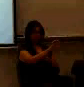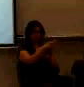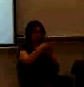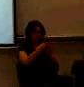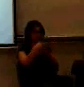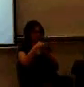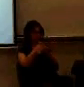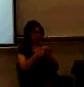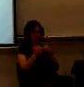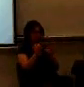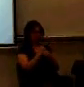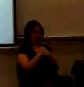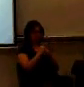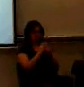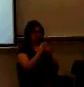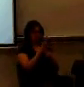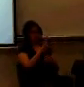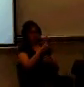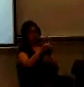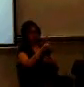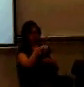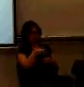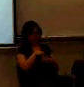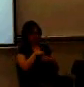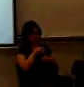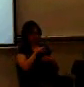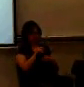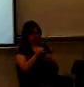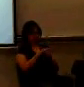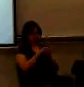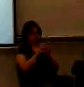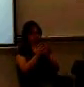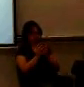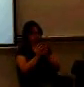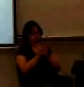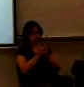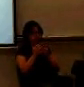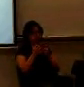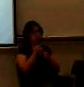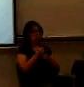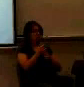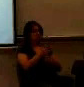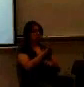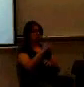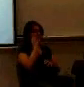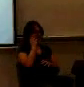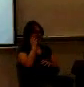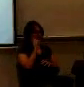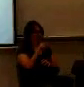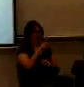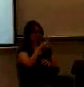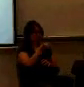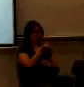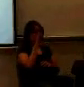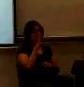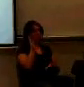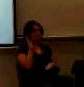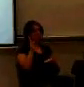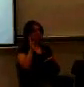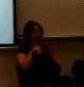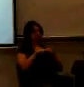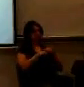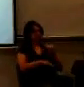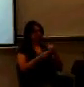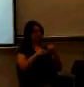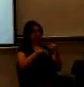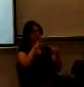basically make these vesicles or bubbles inside of their cells that cause their density to be less than the density of water, so they